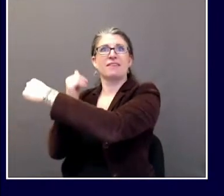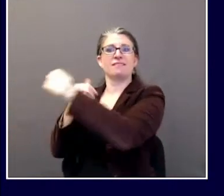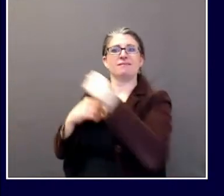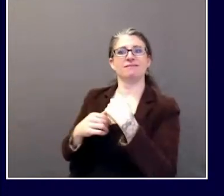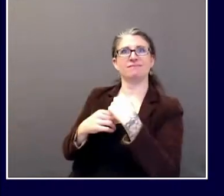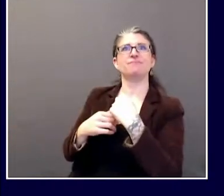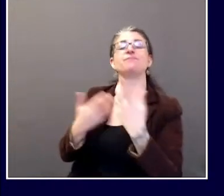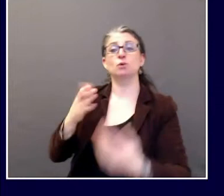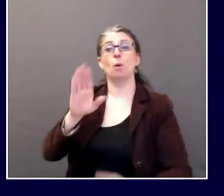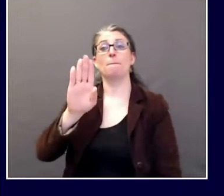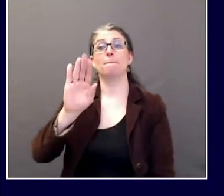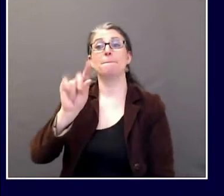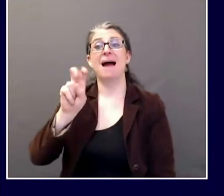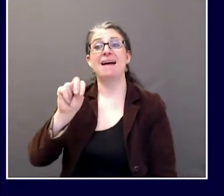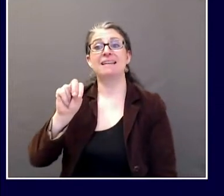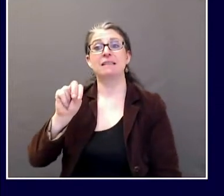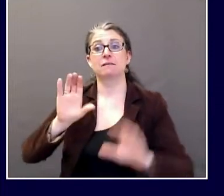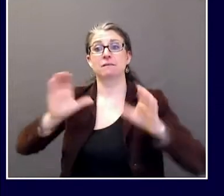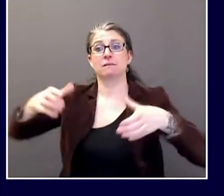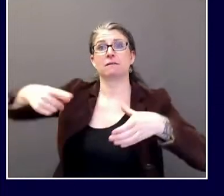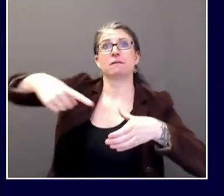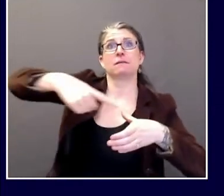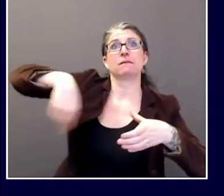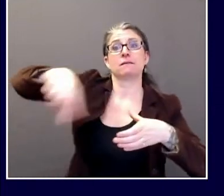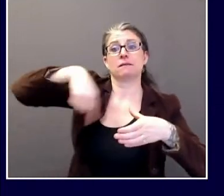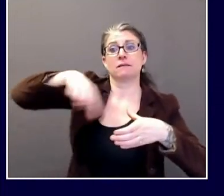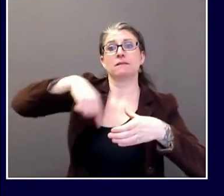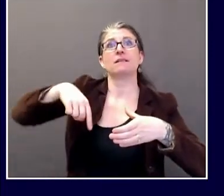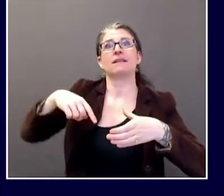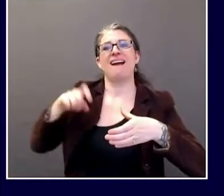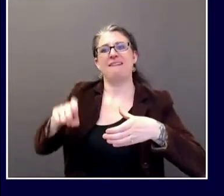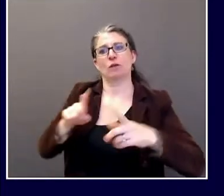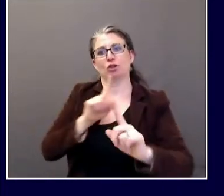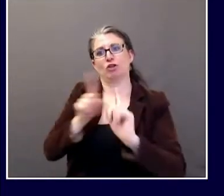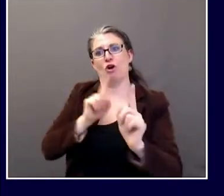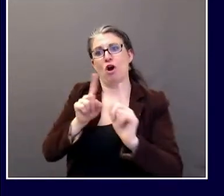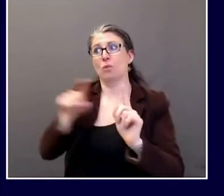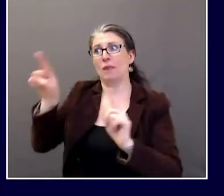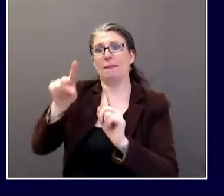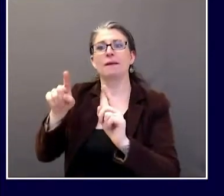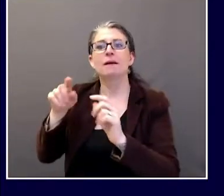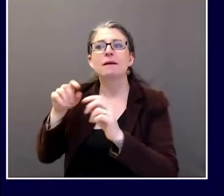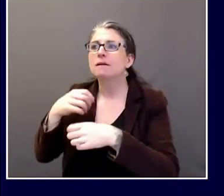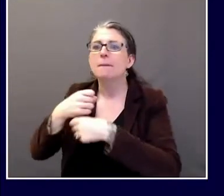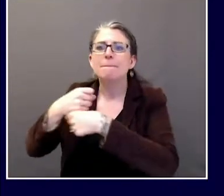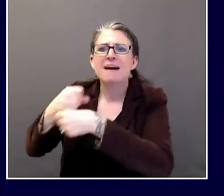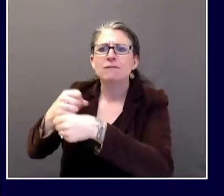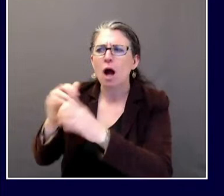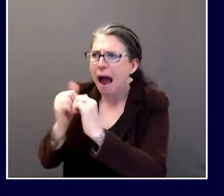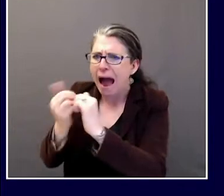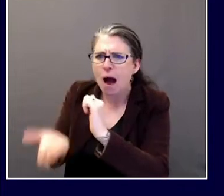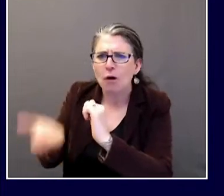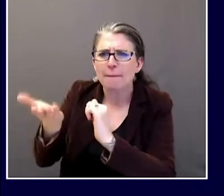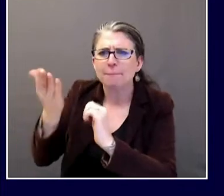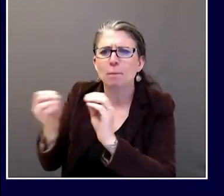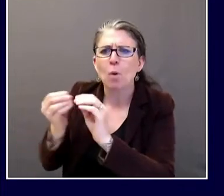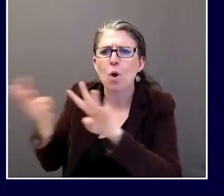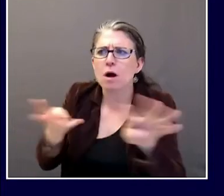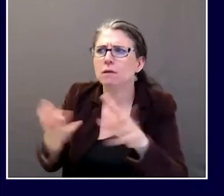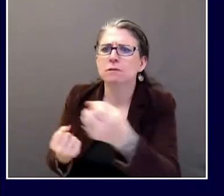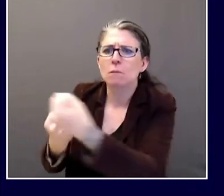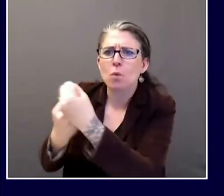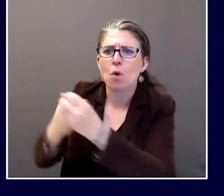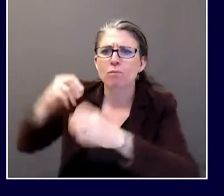increase vaccine supply and production as much as possible. Whether that is through new vaccines that may be authorized, as you heard from